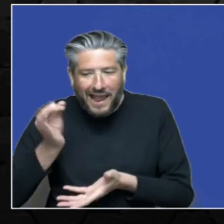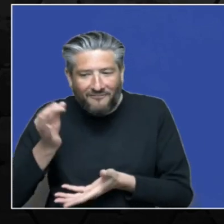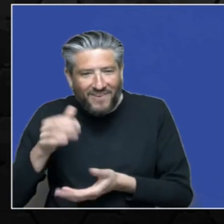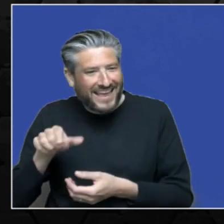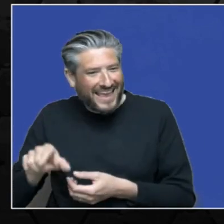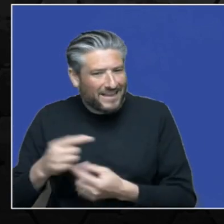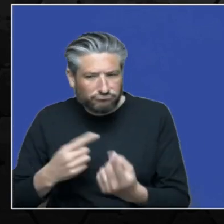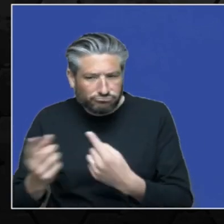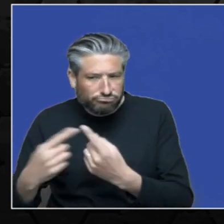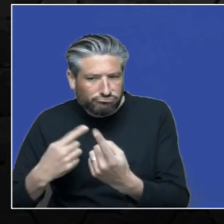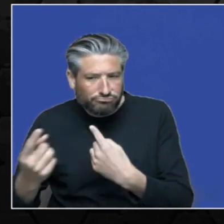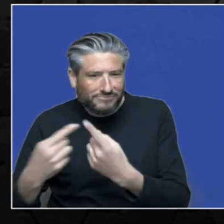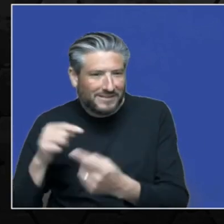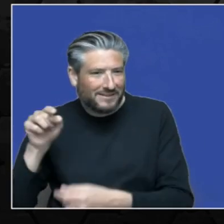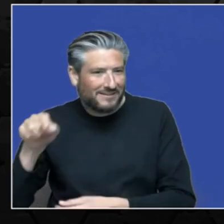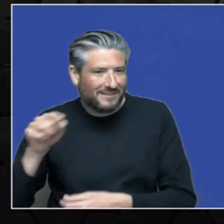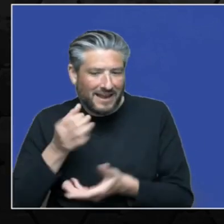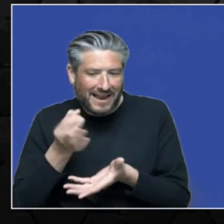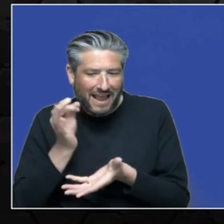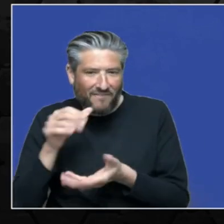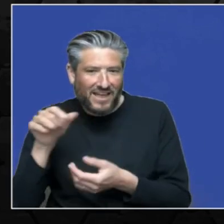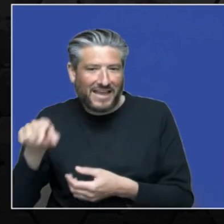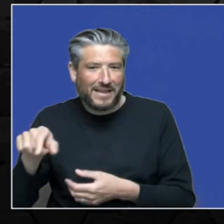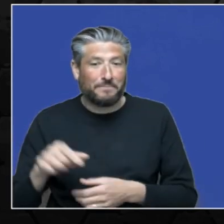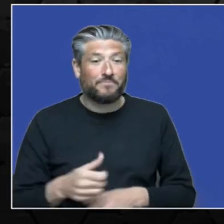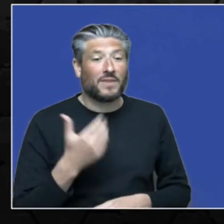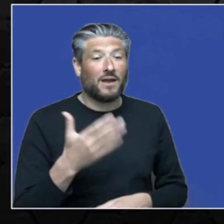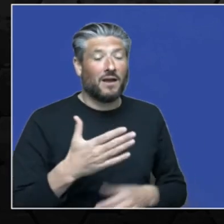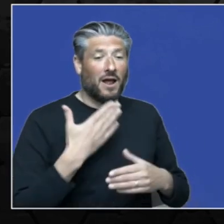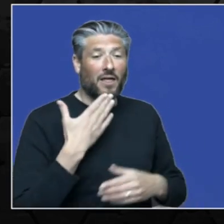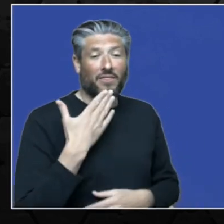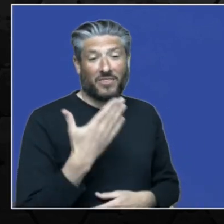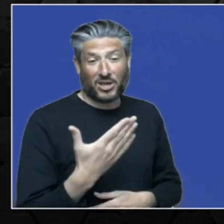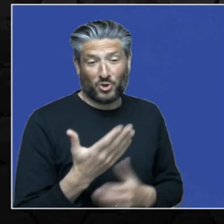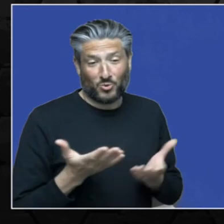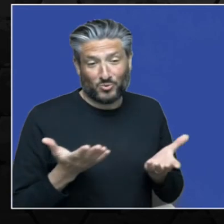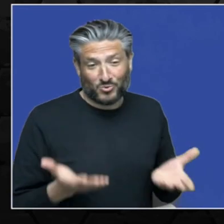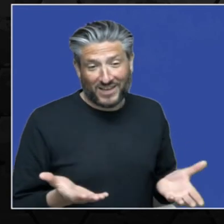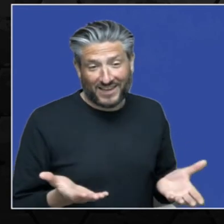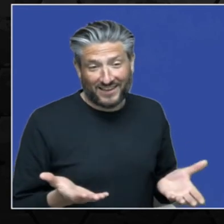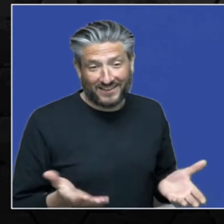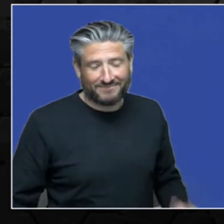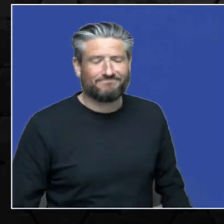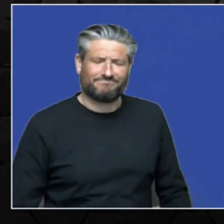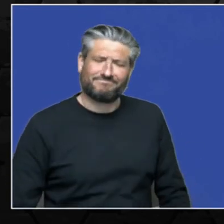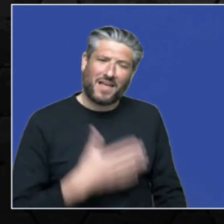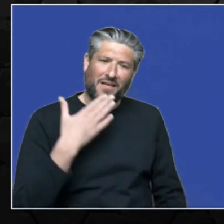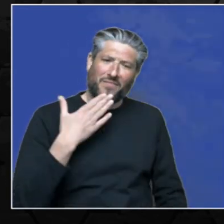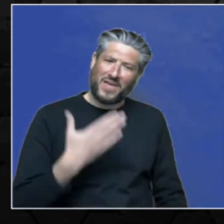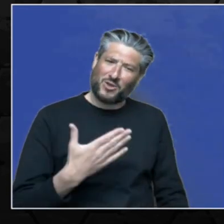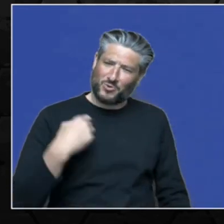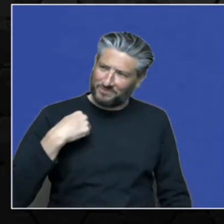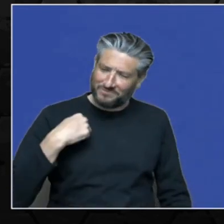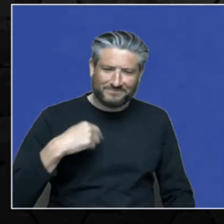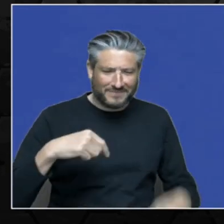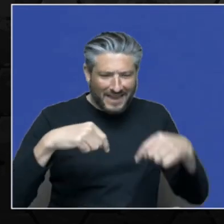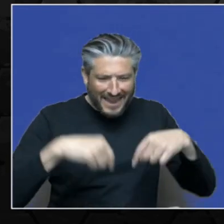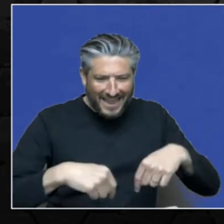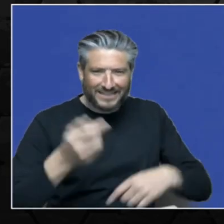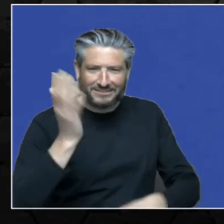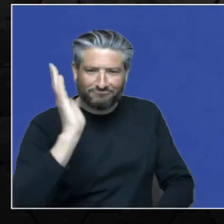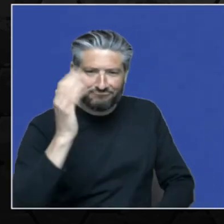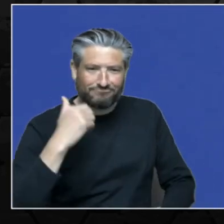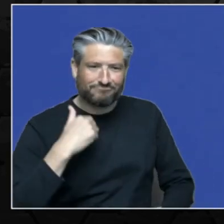there. And yeah, thanks a lot for joining us. I like Thank to you. Thank you for pass on giving me the this opportunity. yeah yeah, Thank you. and it was really great. And